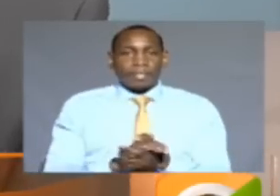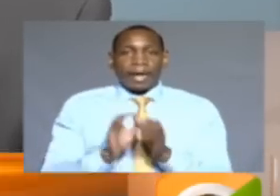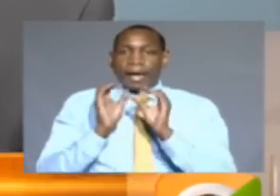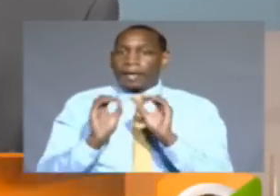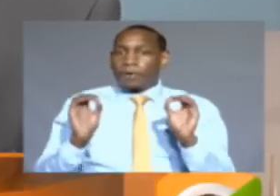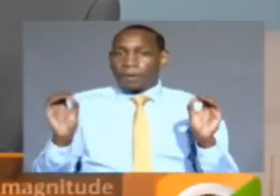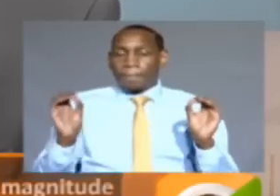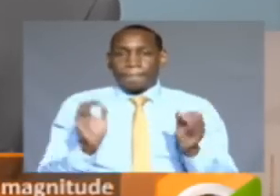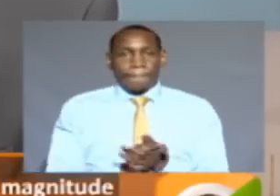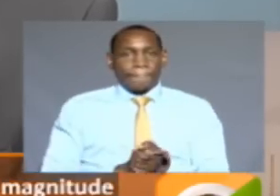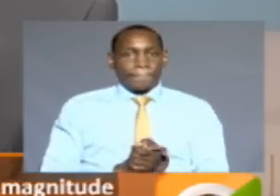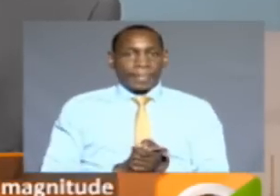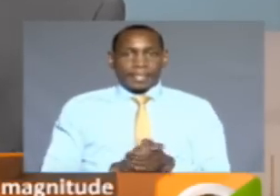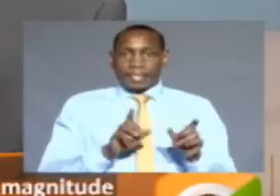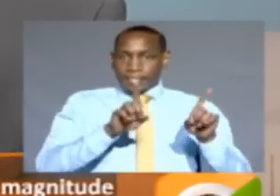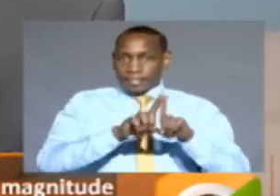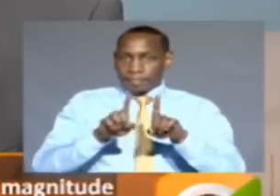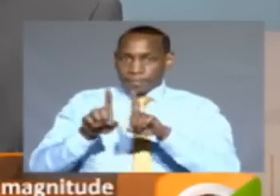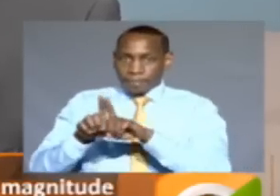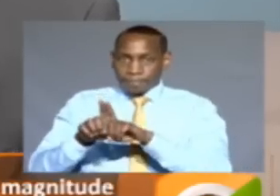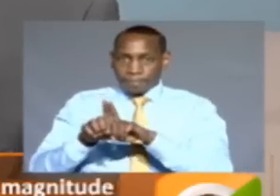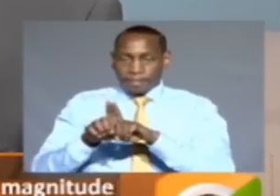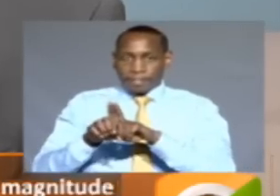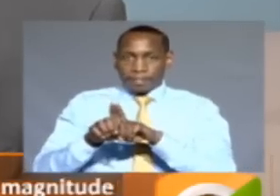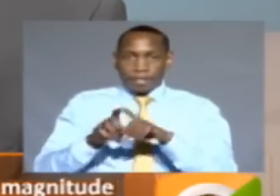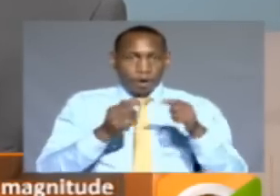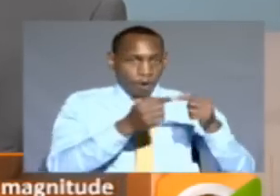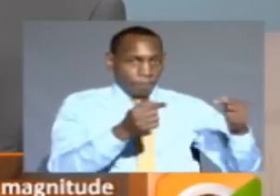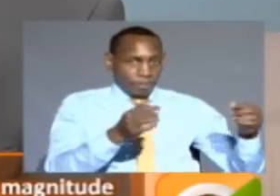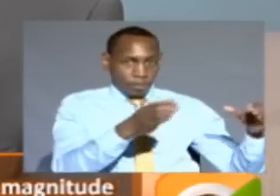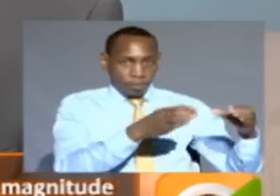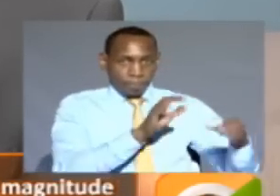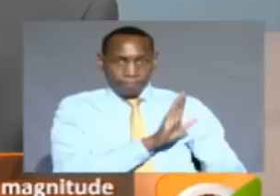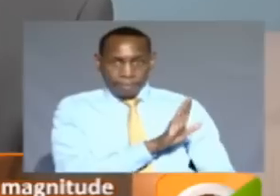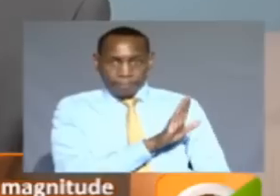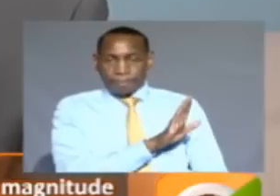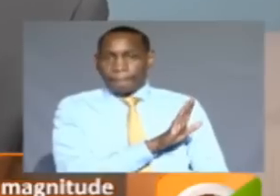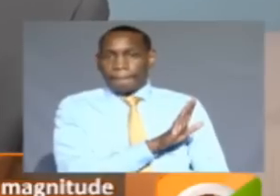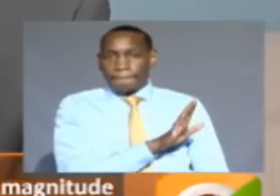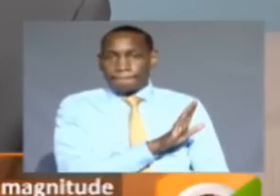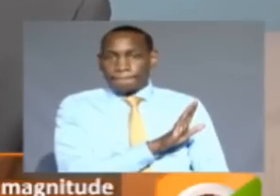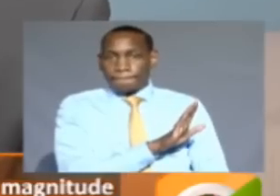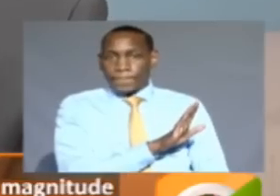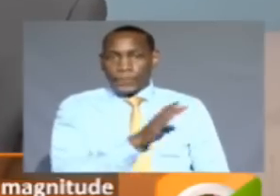to be hopeful. Even flip the coin, even the opposition, since